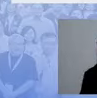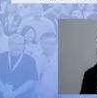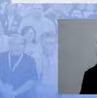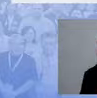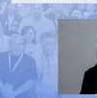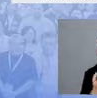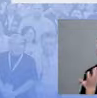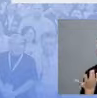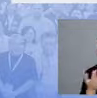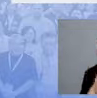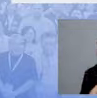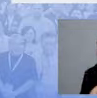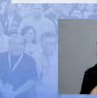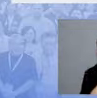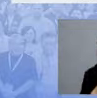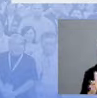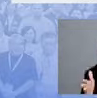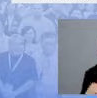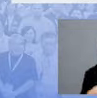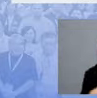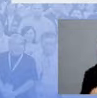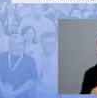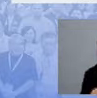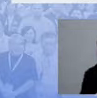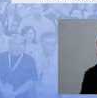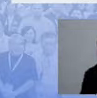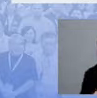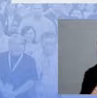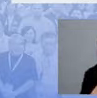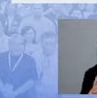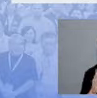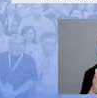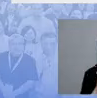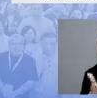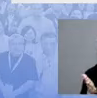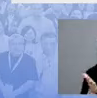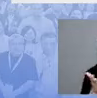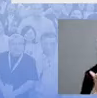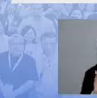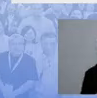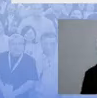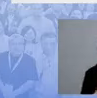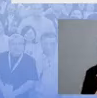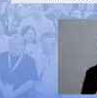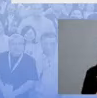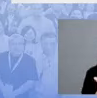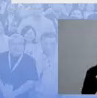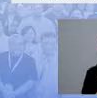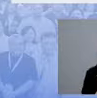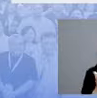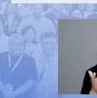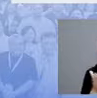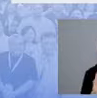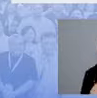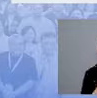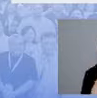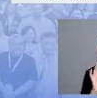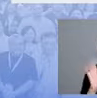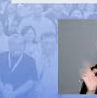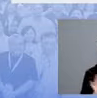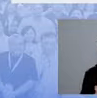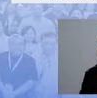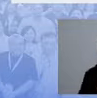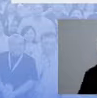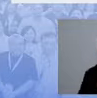plan, the National Malaysia, 13th Malaysia Plan, recognition of social economy coming under this particular framework, our own